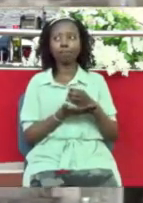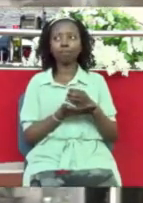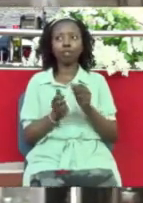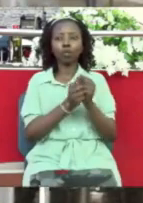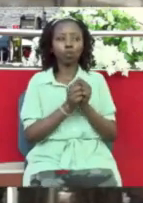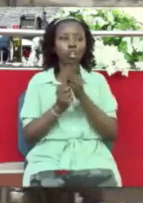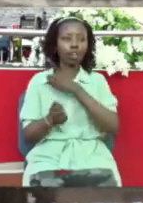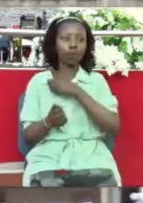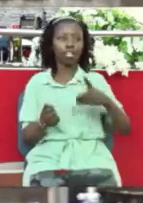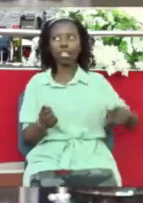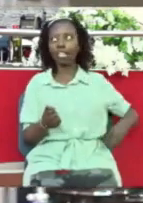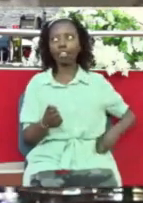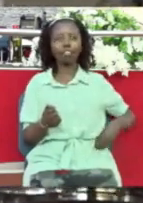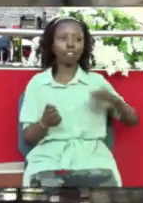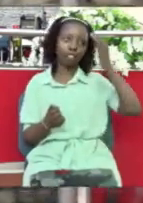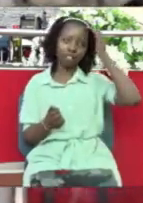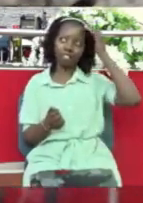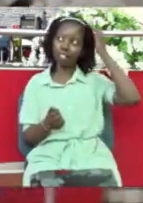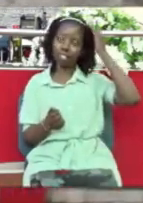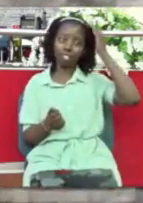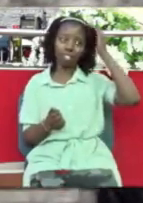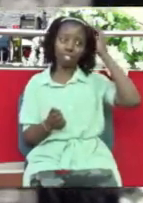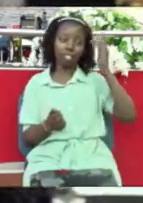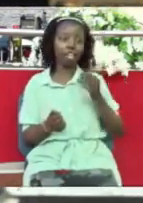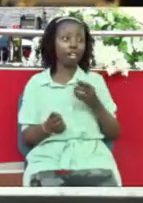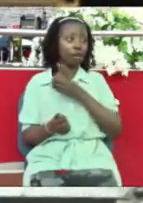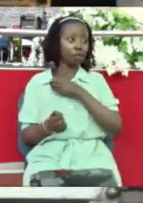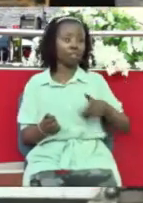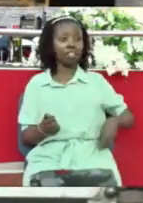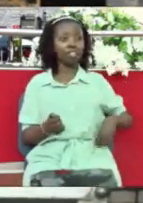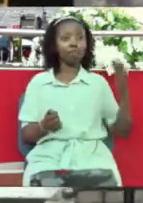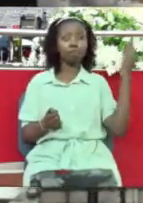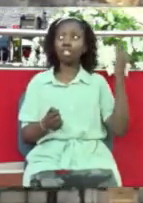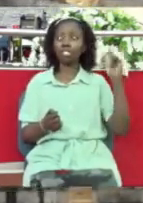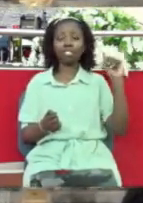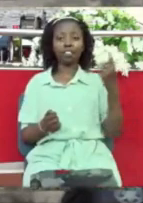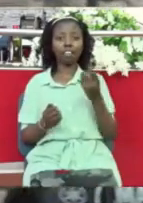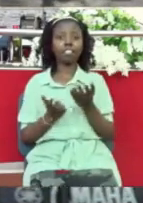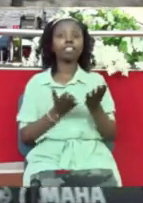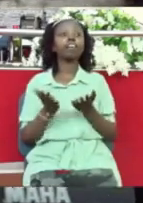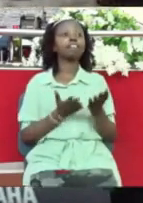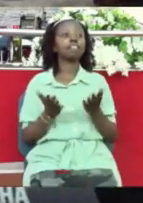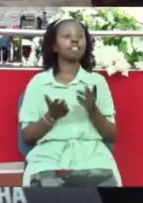David, because by the way, David was the preacher in the first service, so you know, preachers go to have tea.